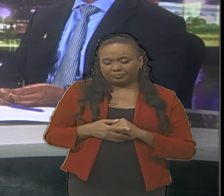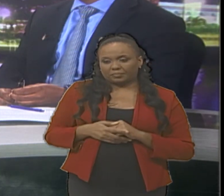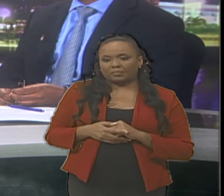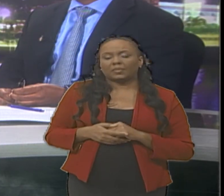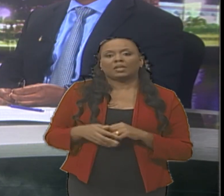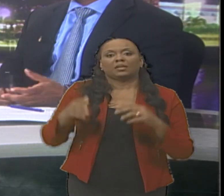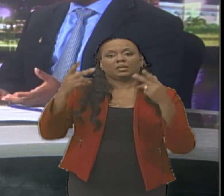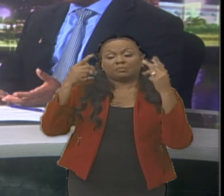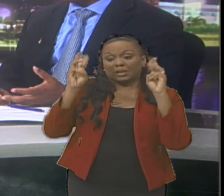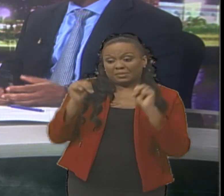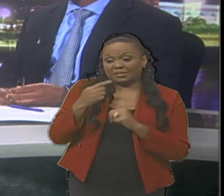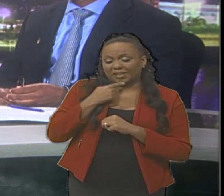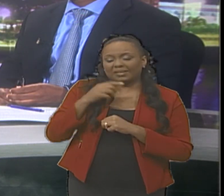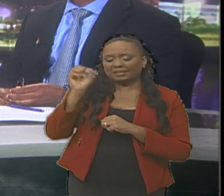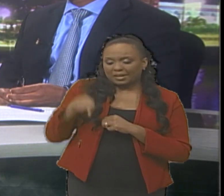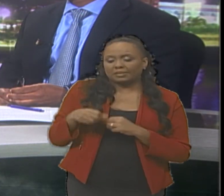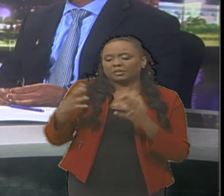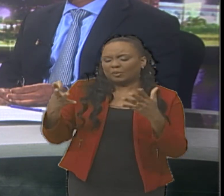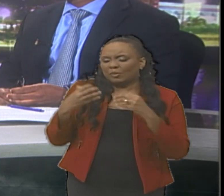she would have wanted more.